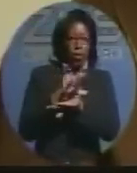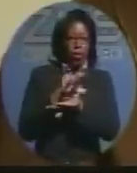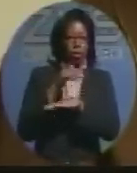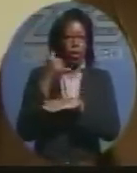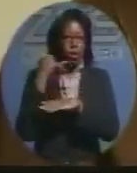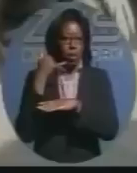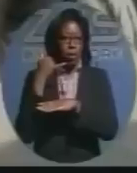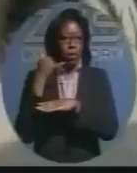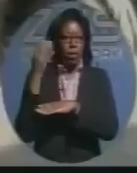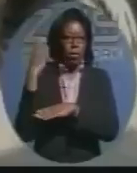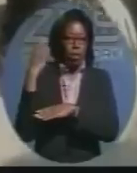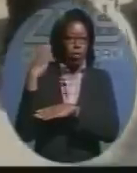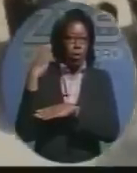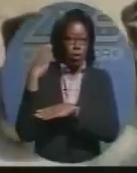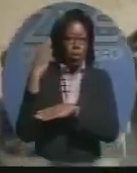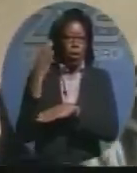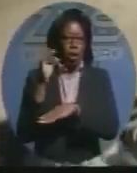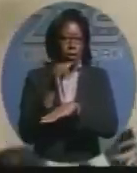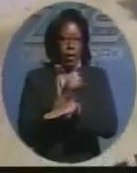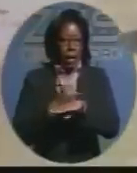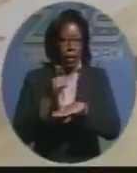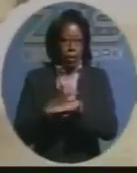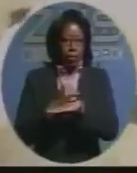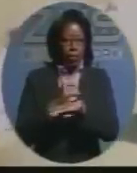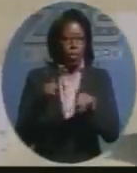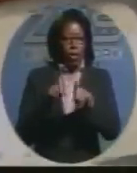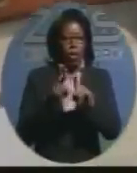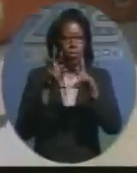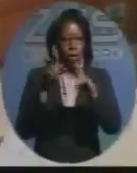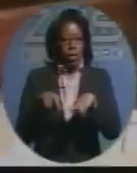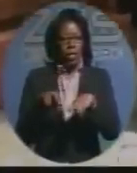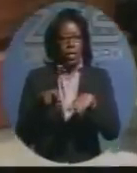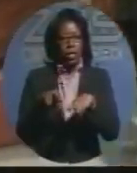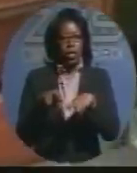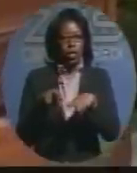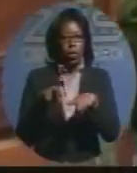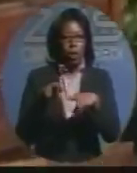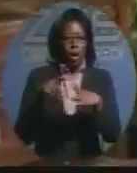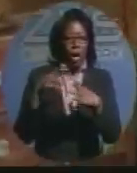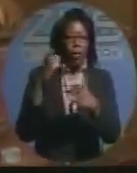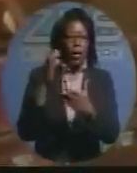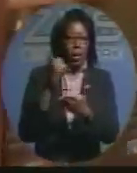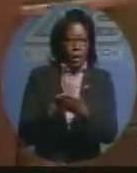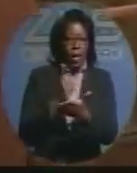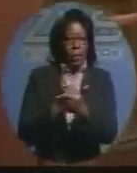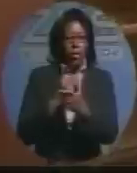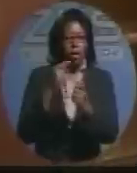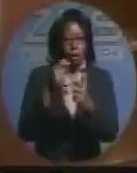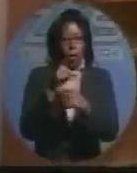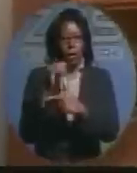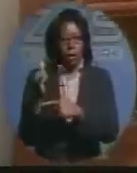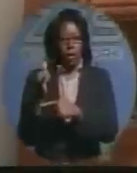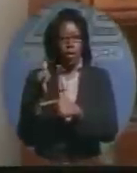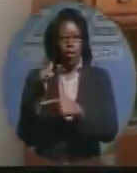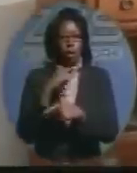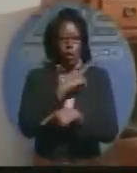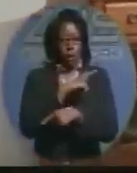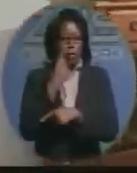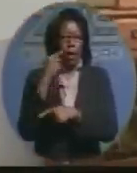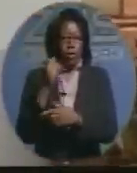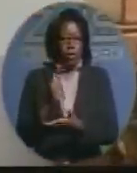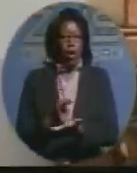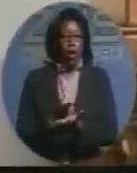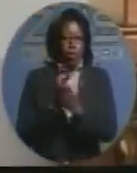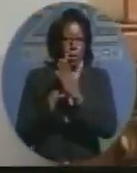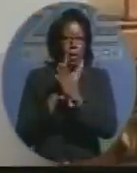island administrators. Clinton says residents need to move quickly to file the necessary paperwork to qualify for relief. Persons, because